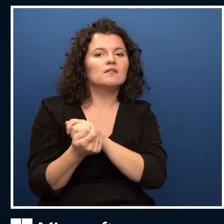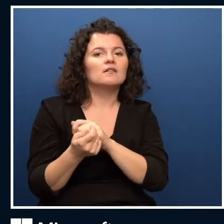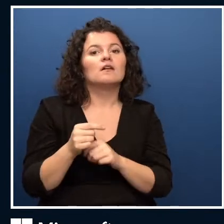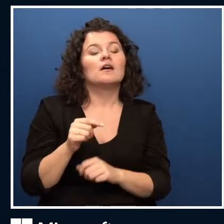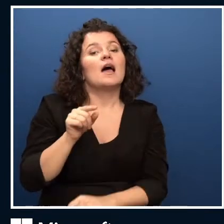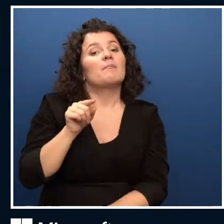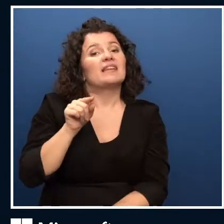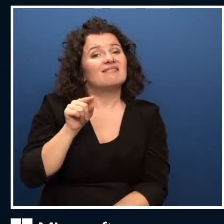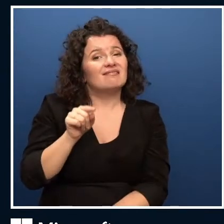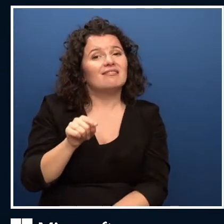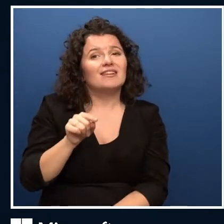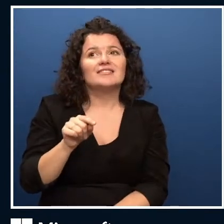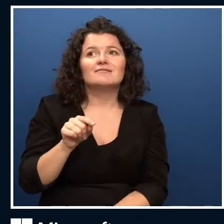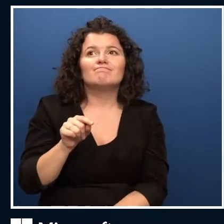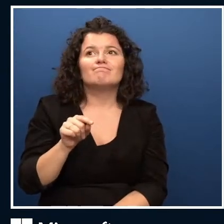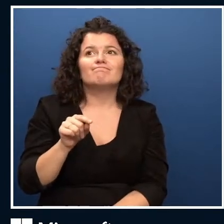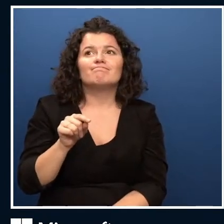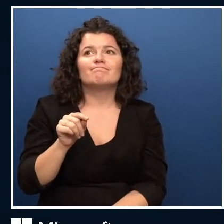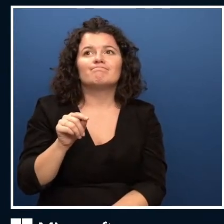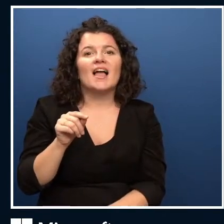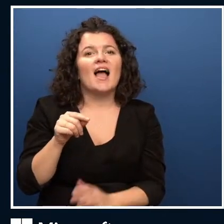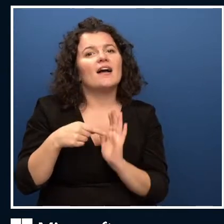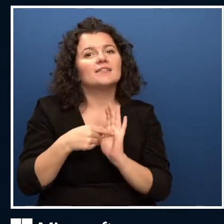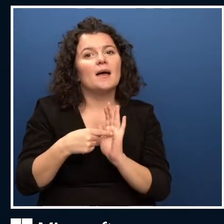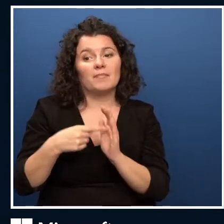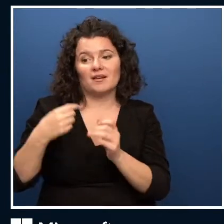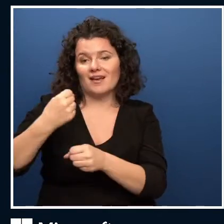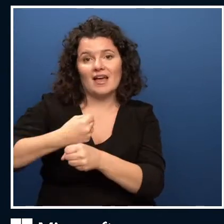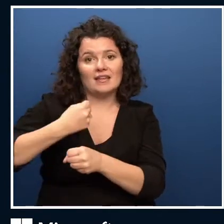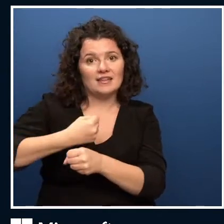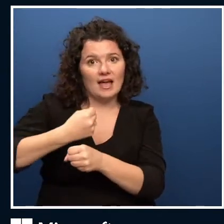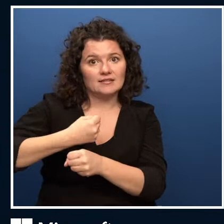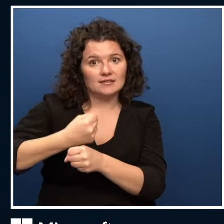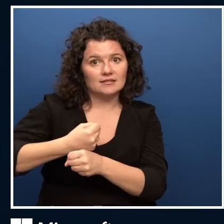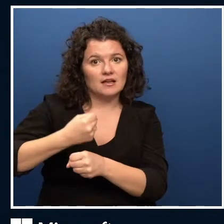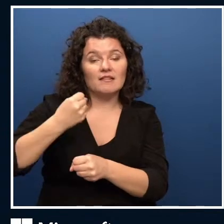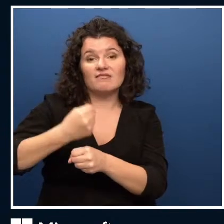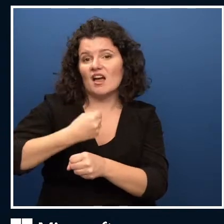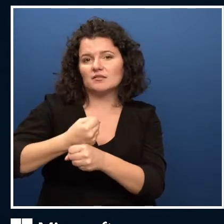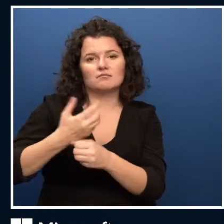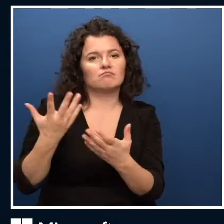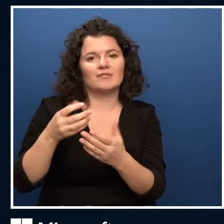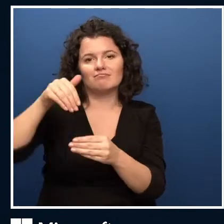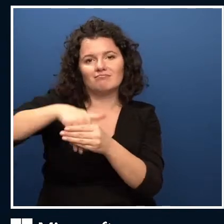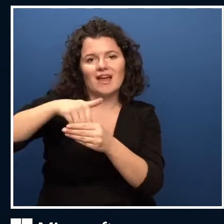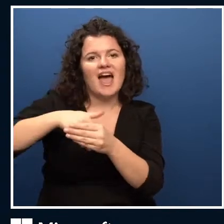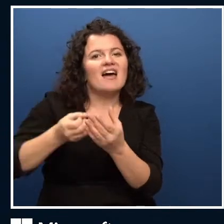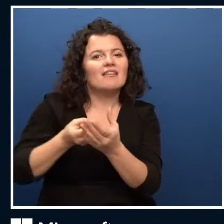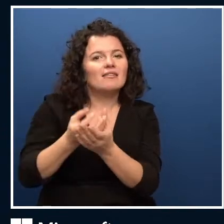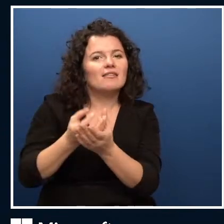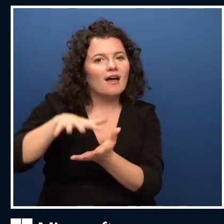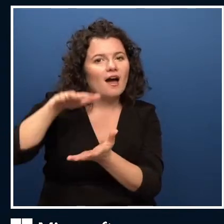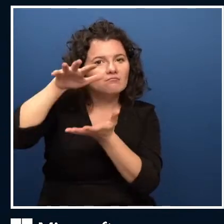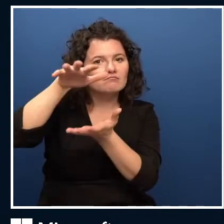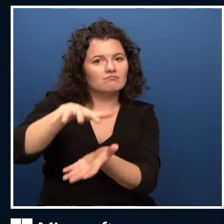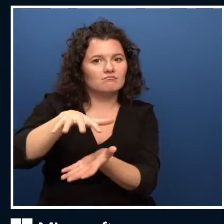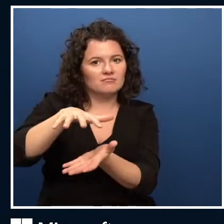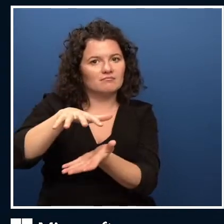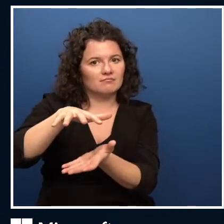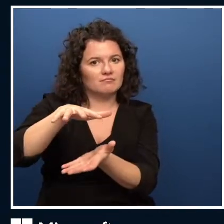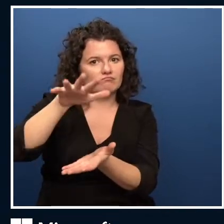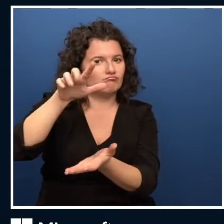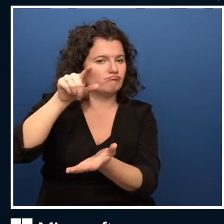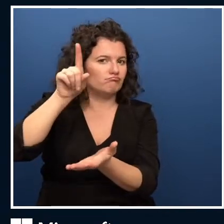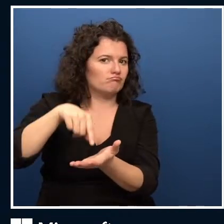like some task where we naturally have some data. We can just to crawl